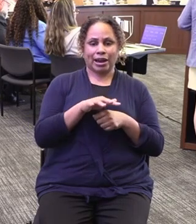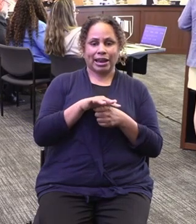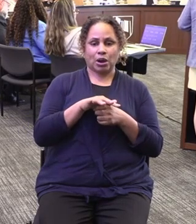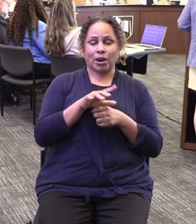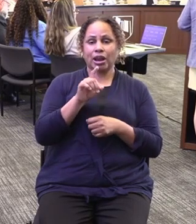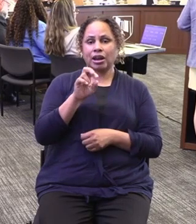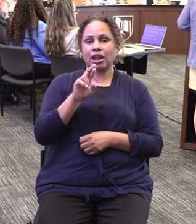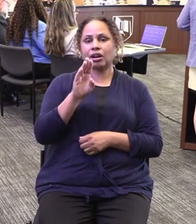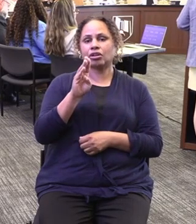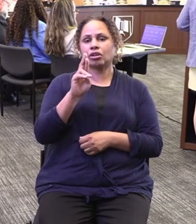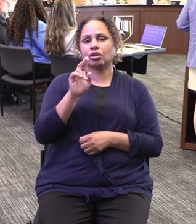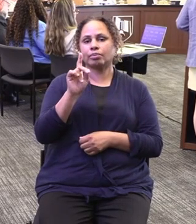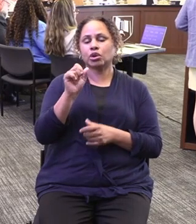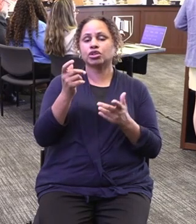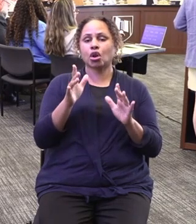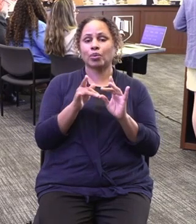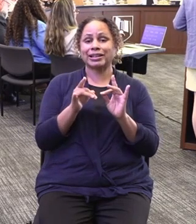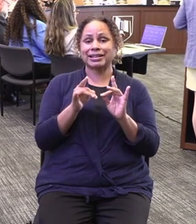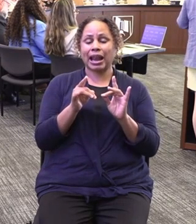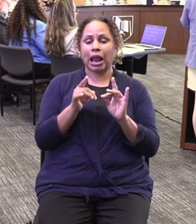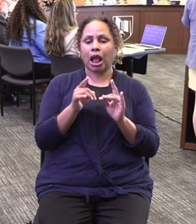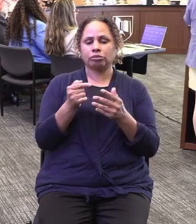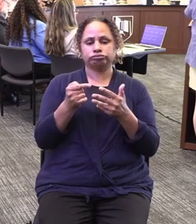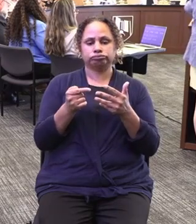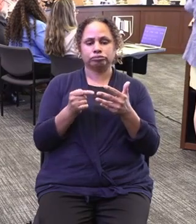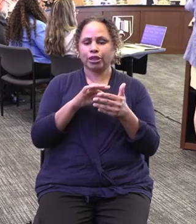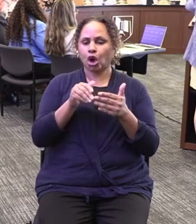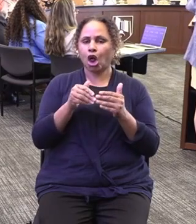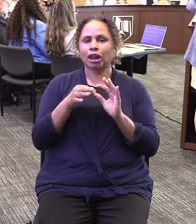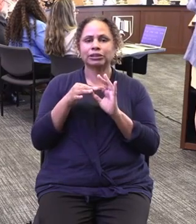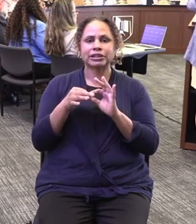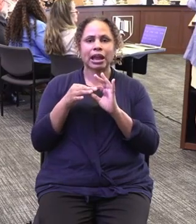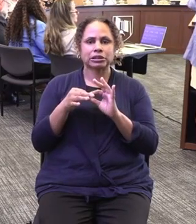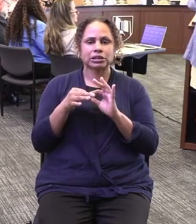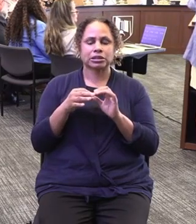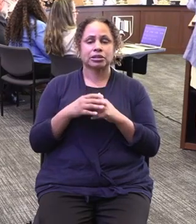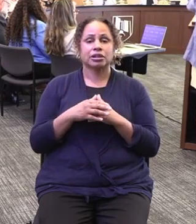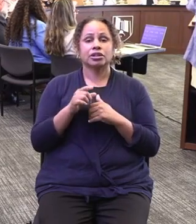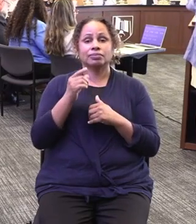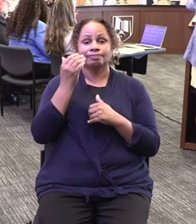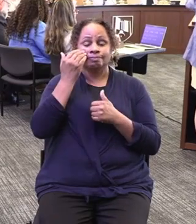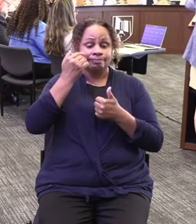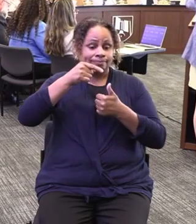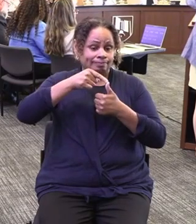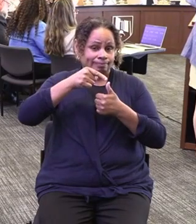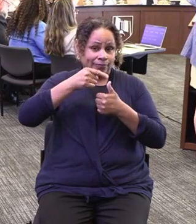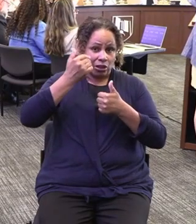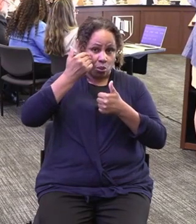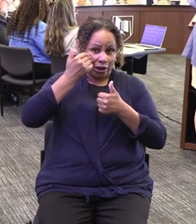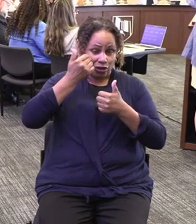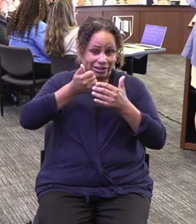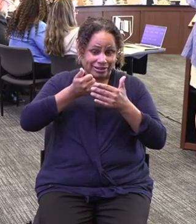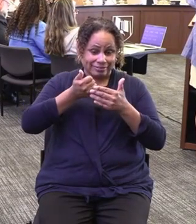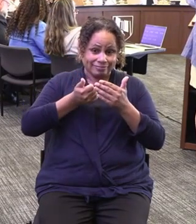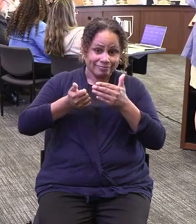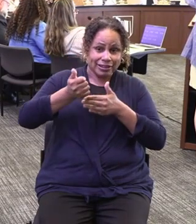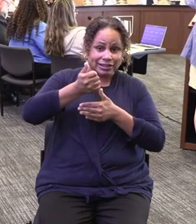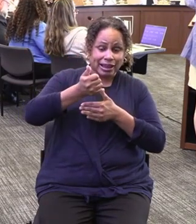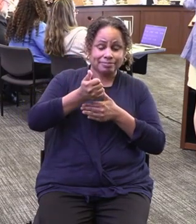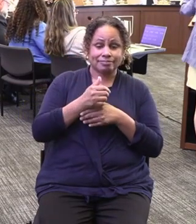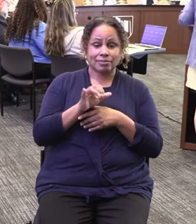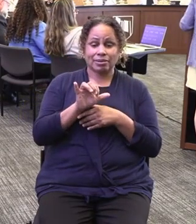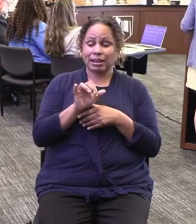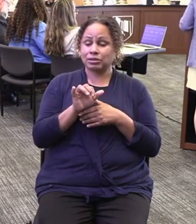everything's connected, right? So you have your awareness at the very top. That's where marketing is. We are